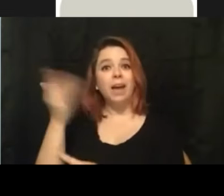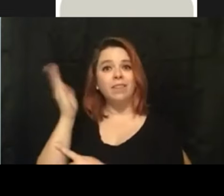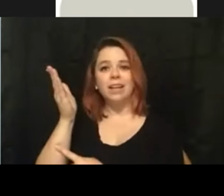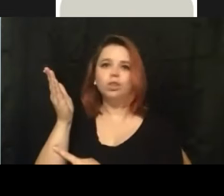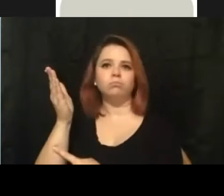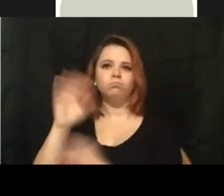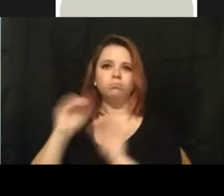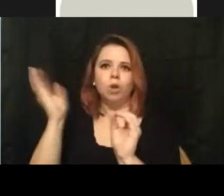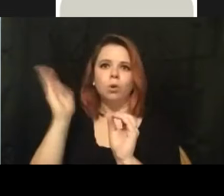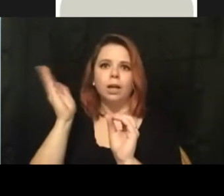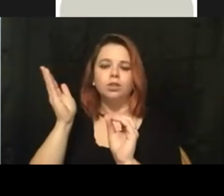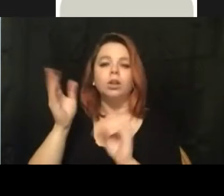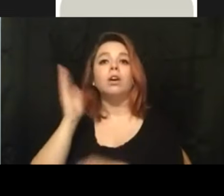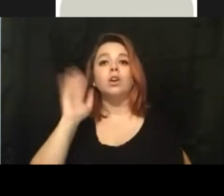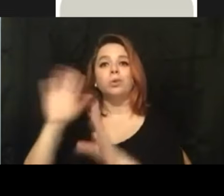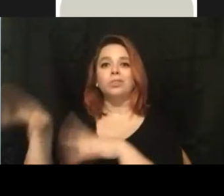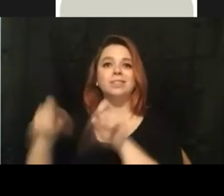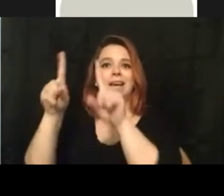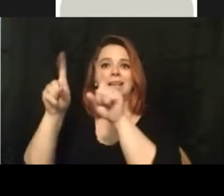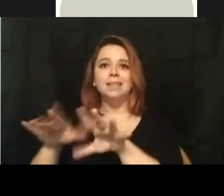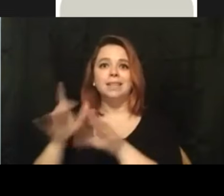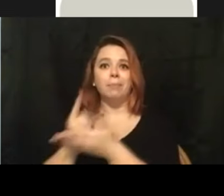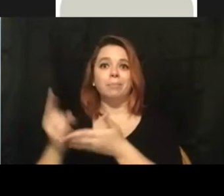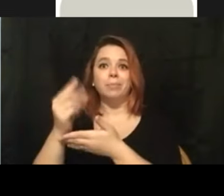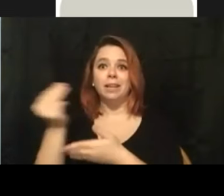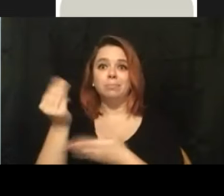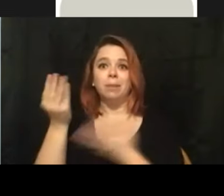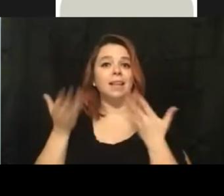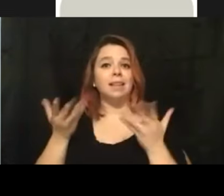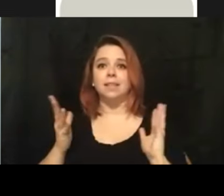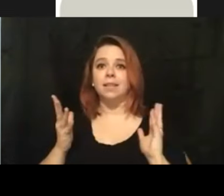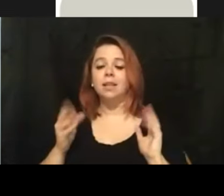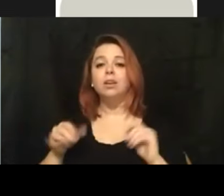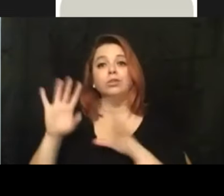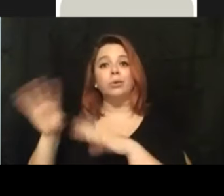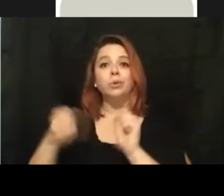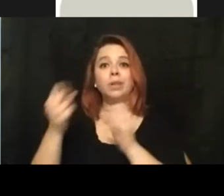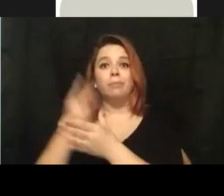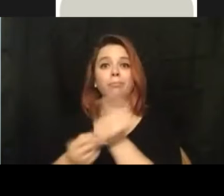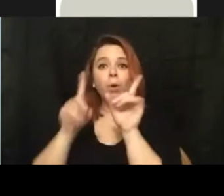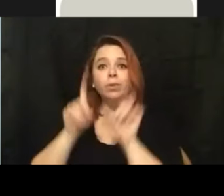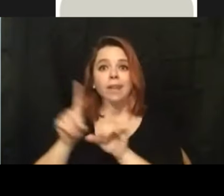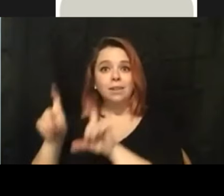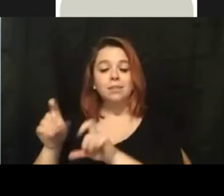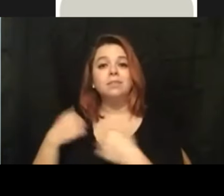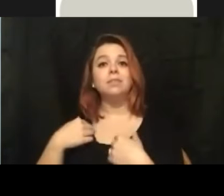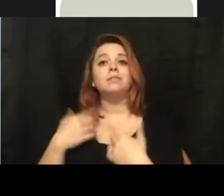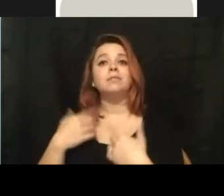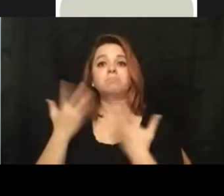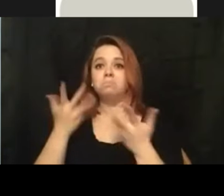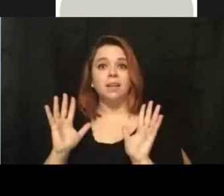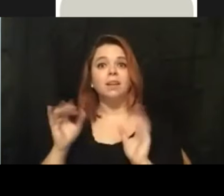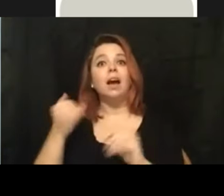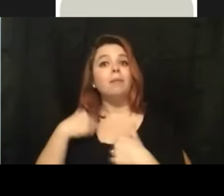the exams, lab and lecture exam. I will be available by email if you have any questions, and then if anybody has